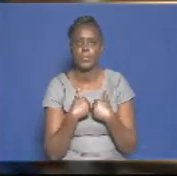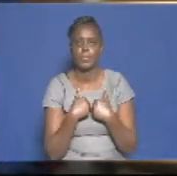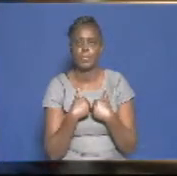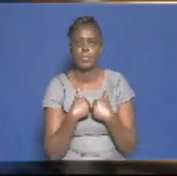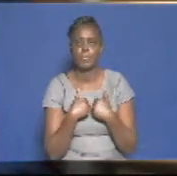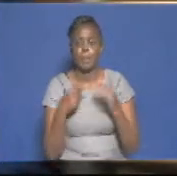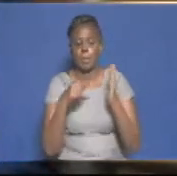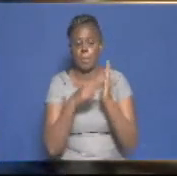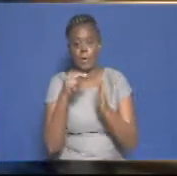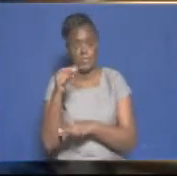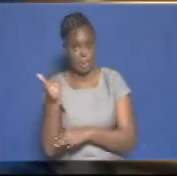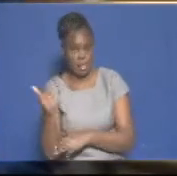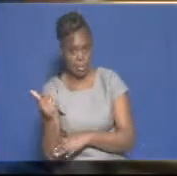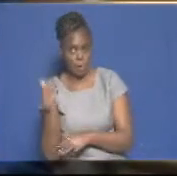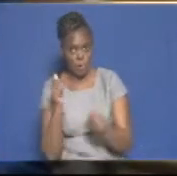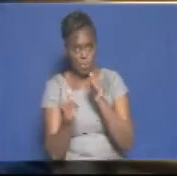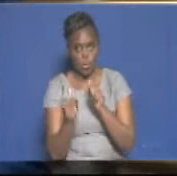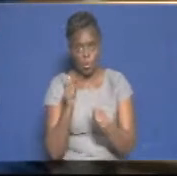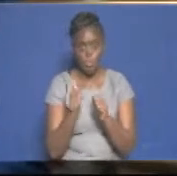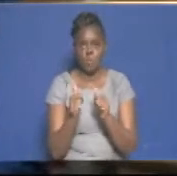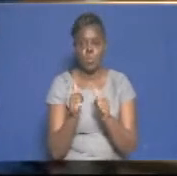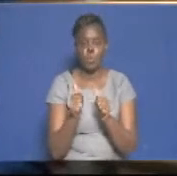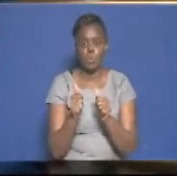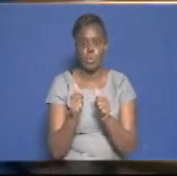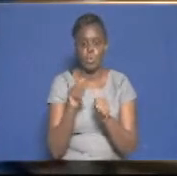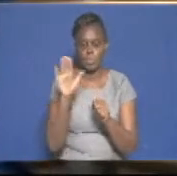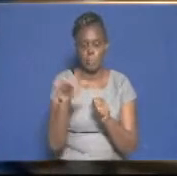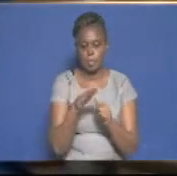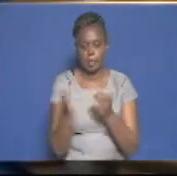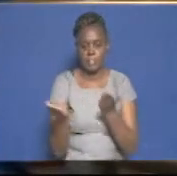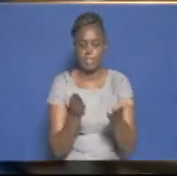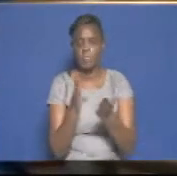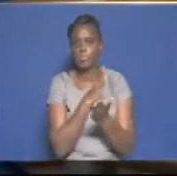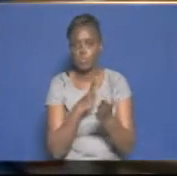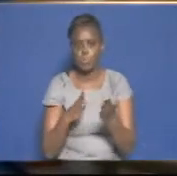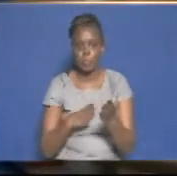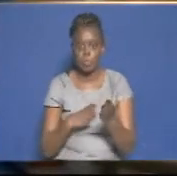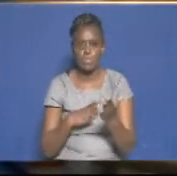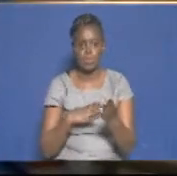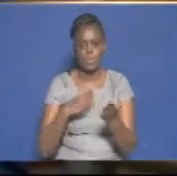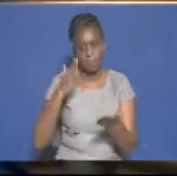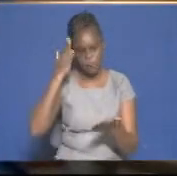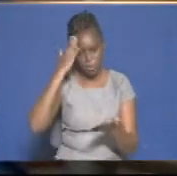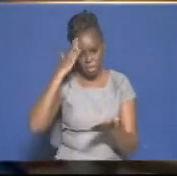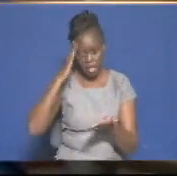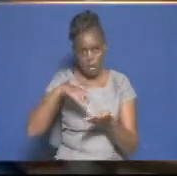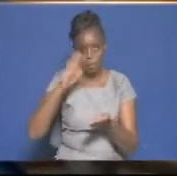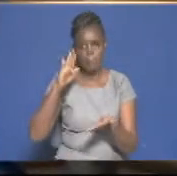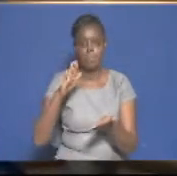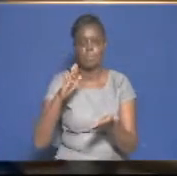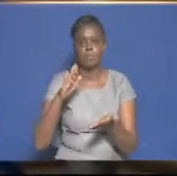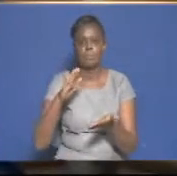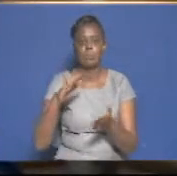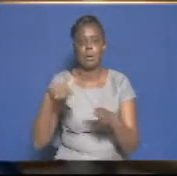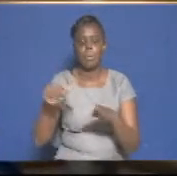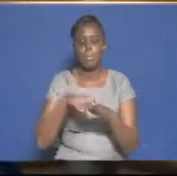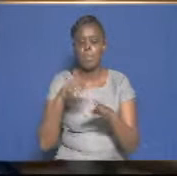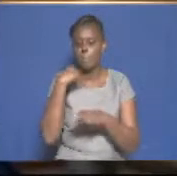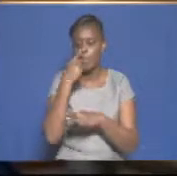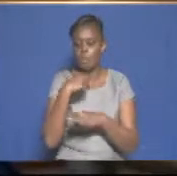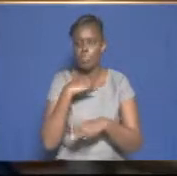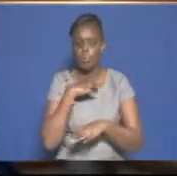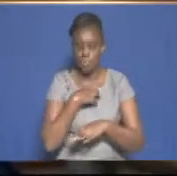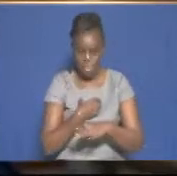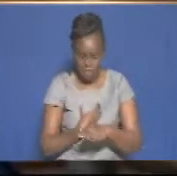another point which I think should be looked by the Parliamentary Service Commission on the same breath, is the members who have retired